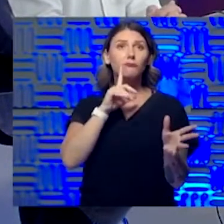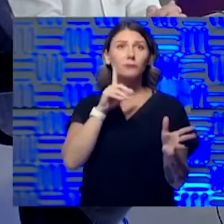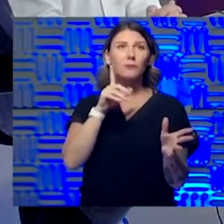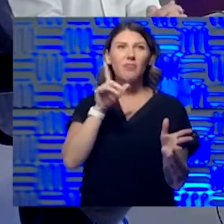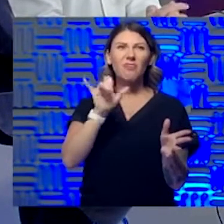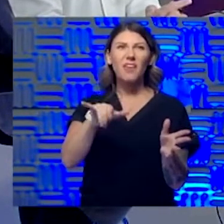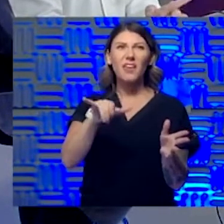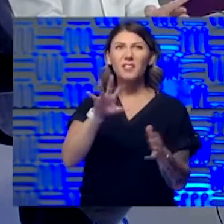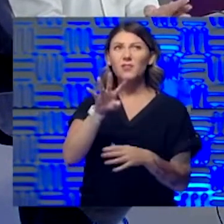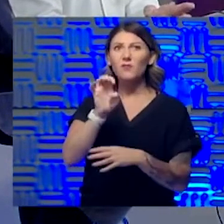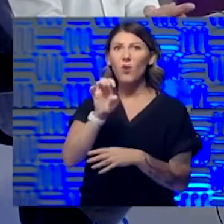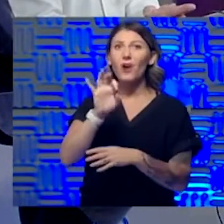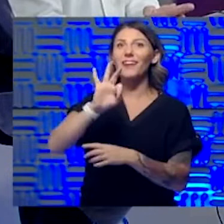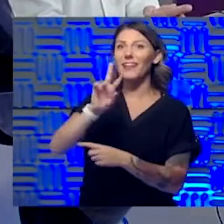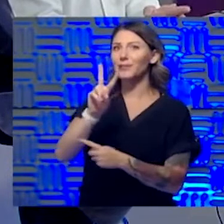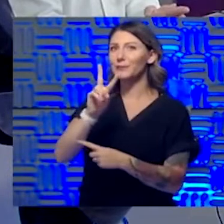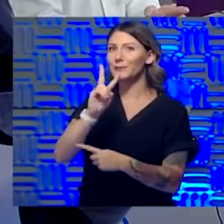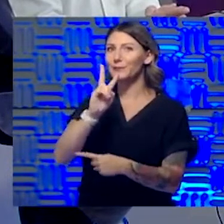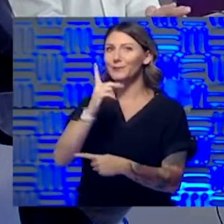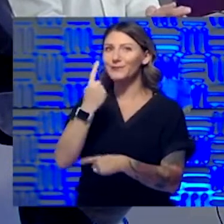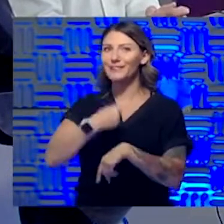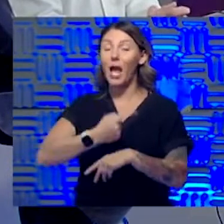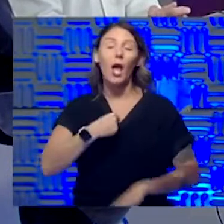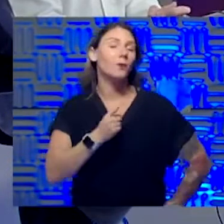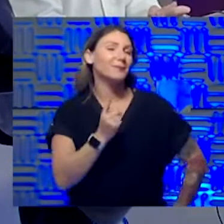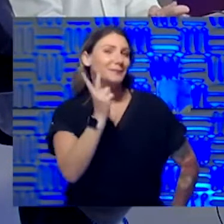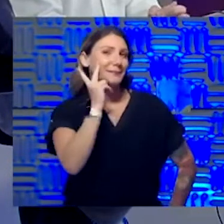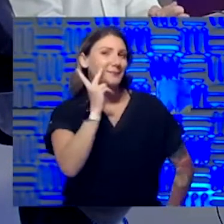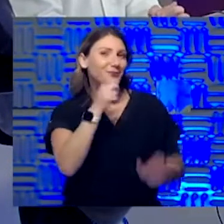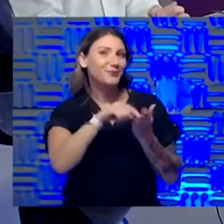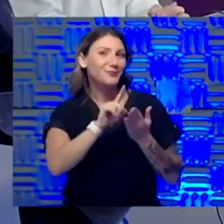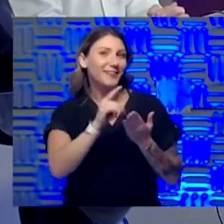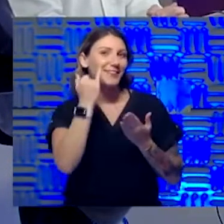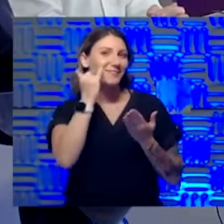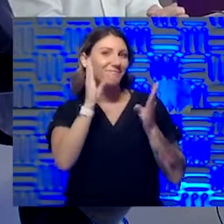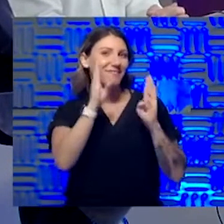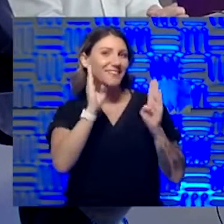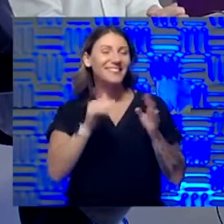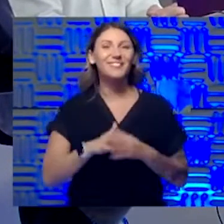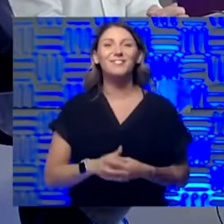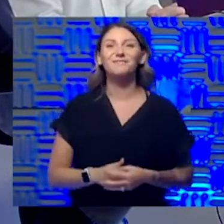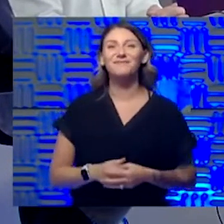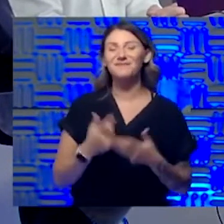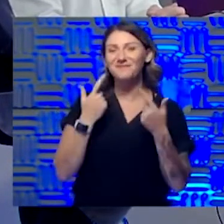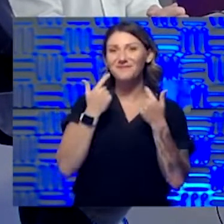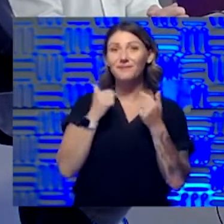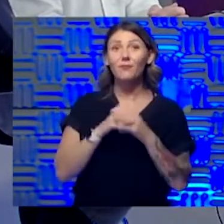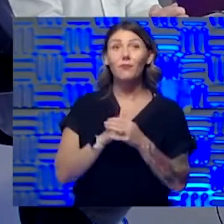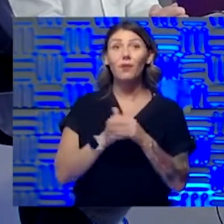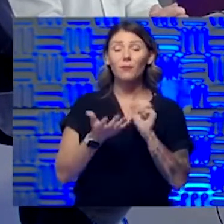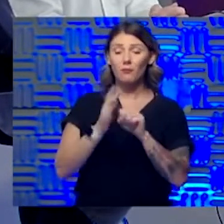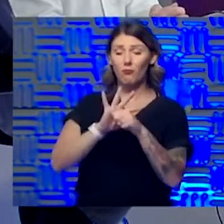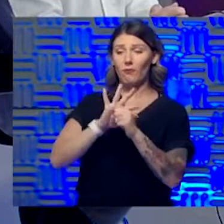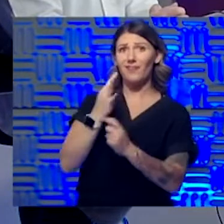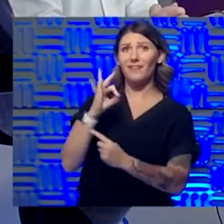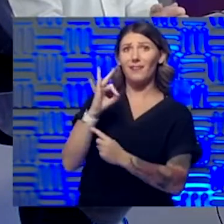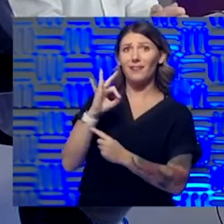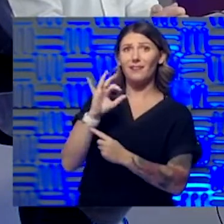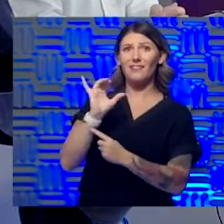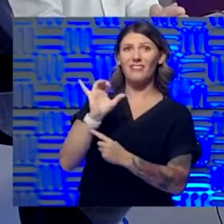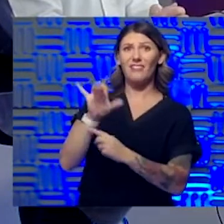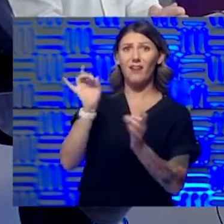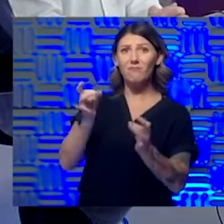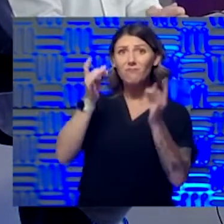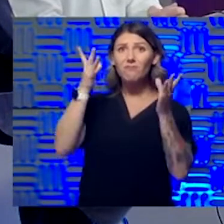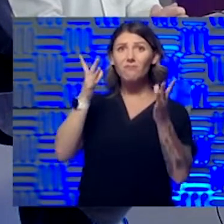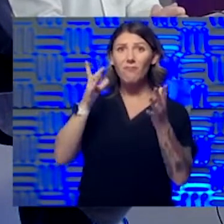that what you said? 492. I was just trying to see if you were paying attention or not. Does this COVID-19 crisis, is it going to impact how